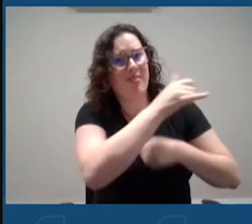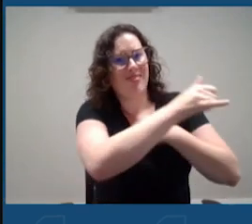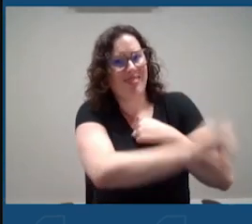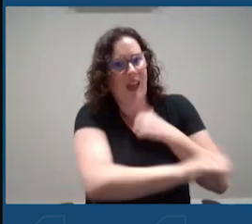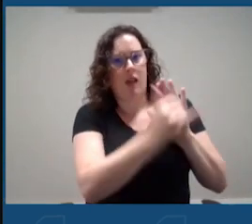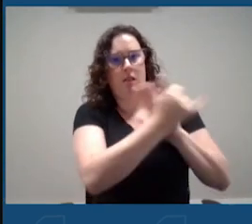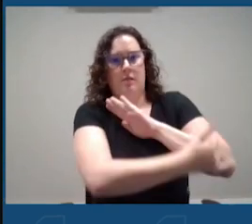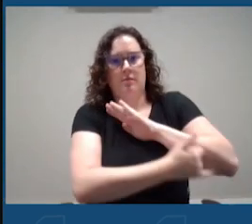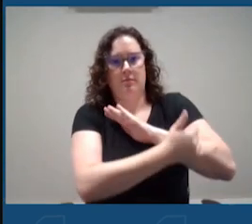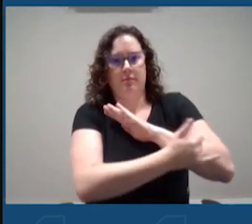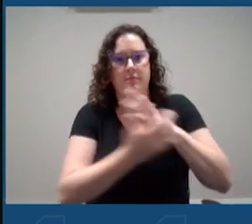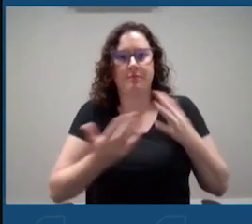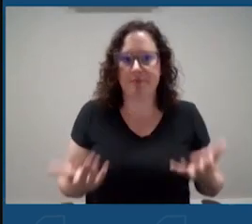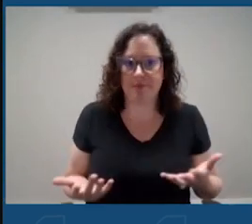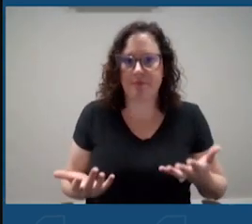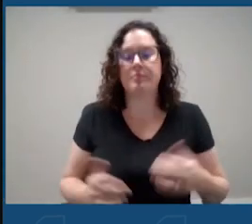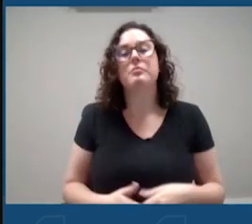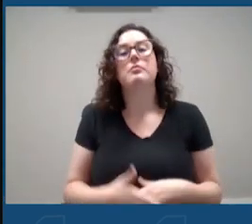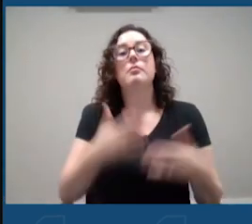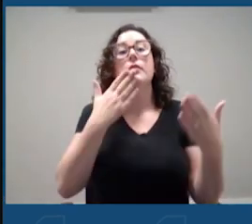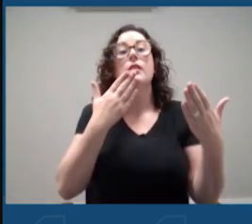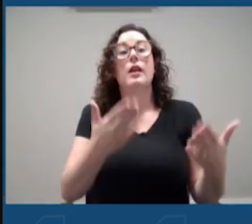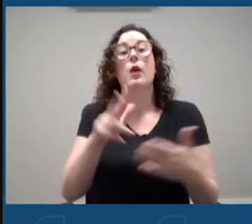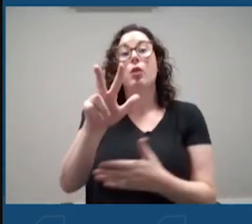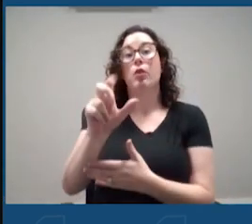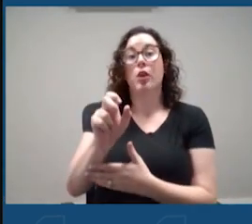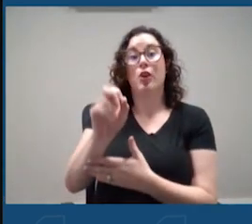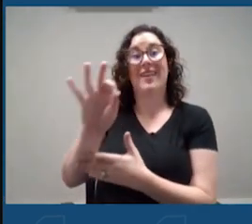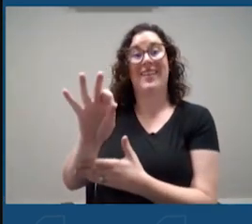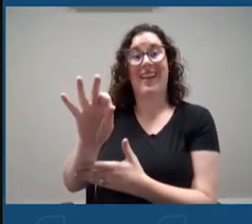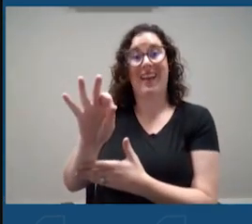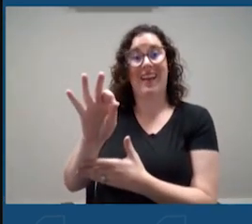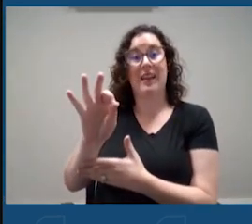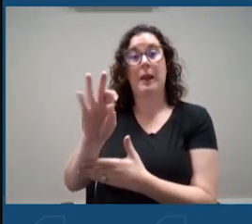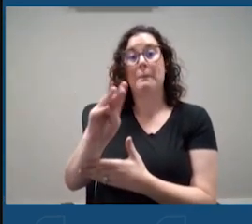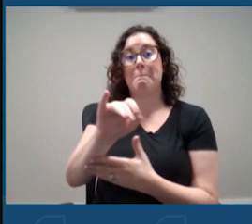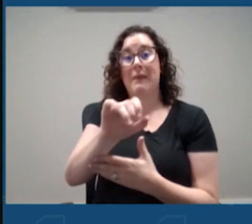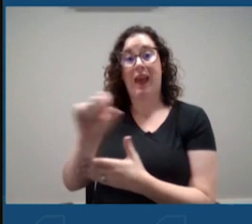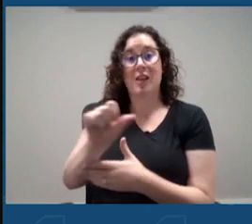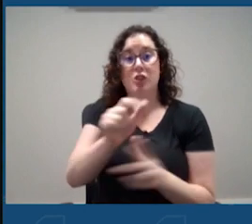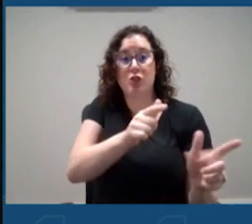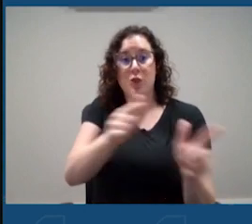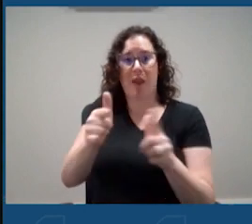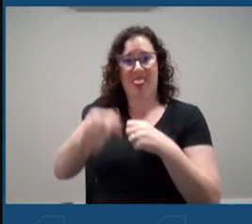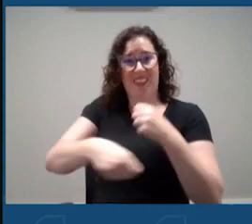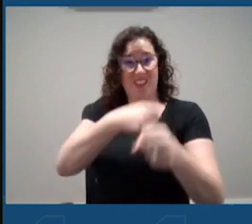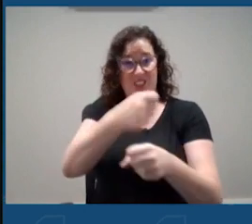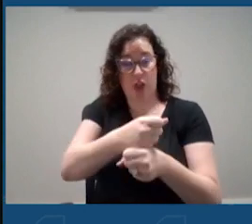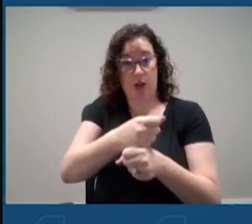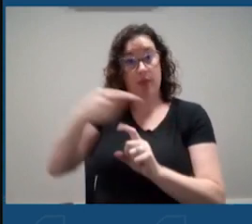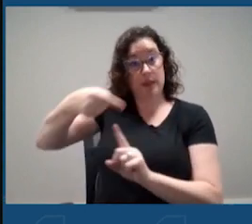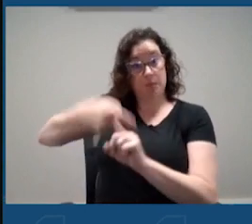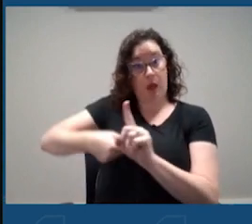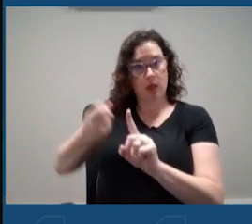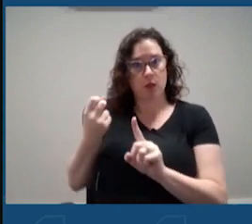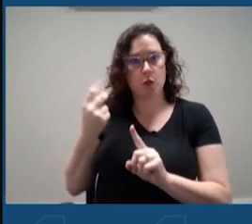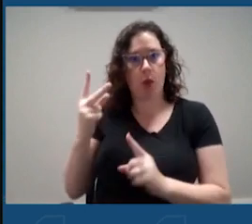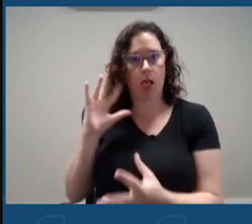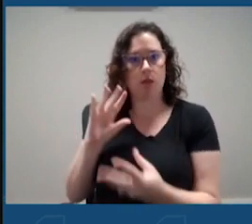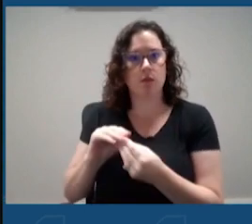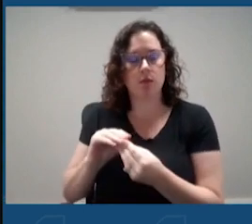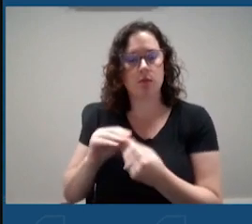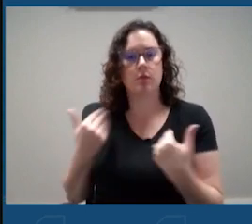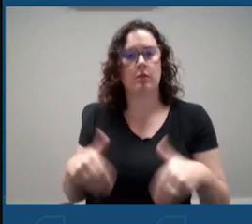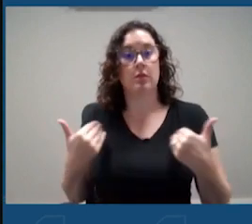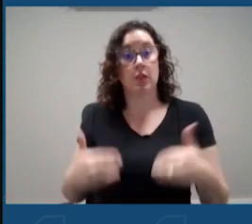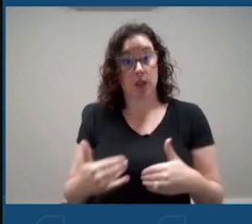Thank you. 309 mass shootings thus far this year, 12th this month. Do I need to remind you what